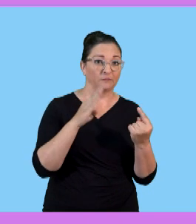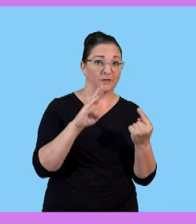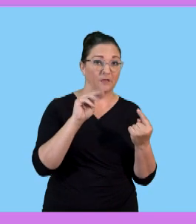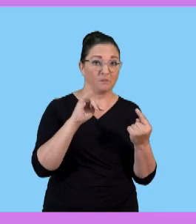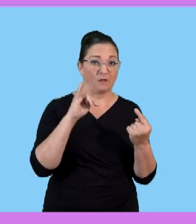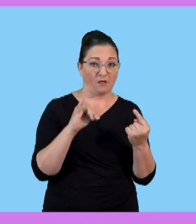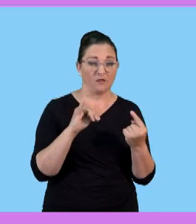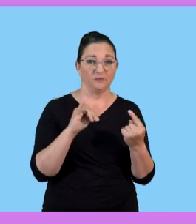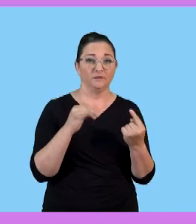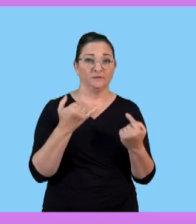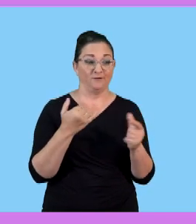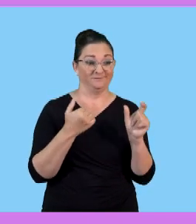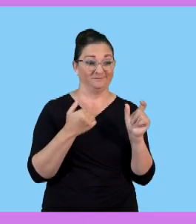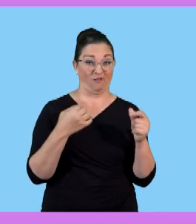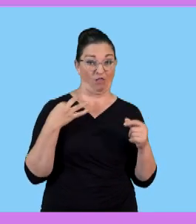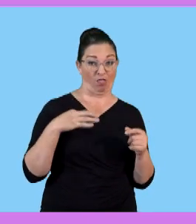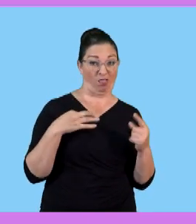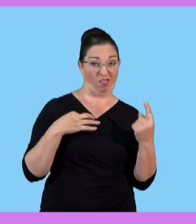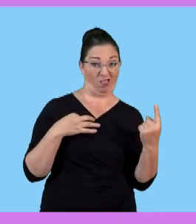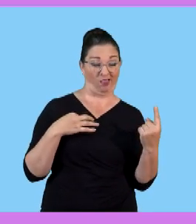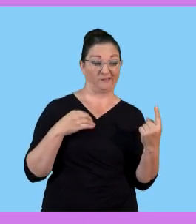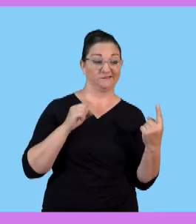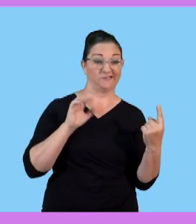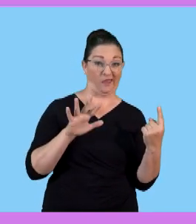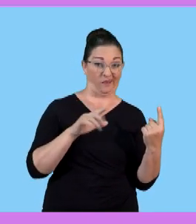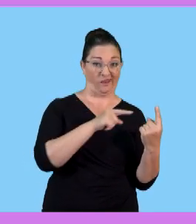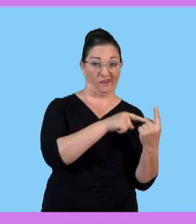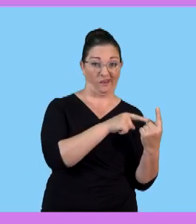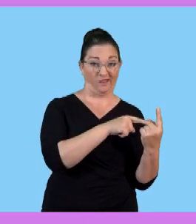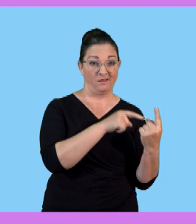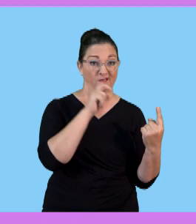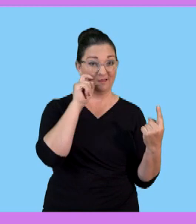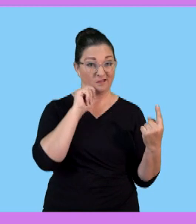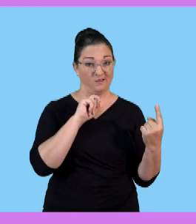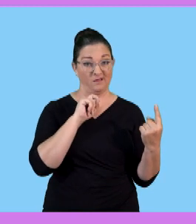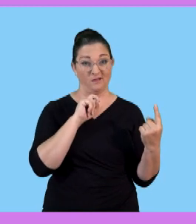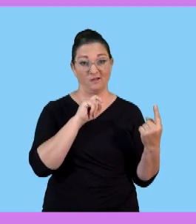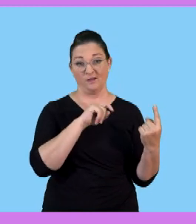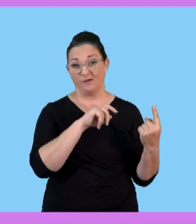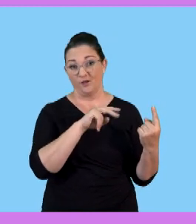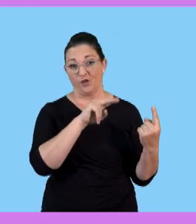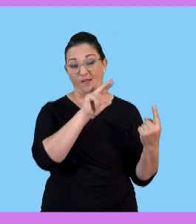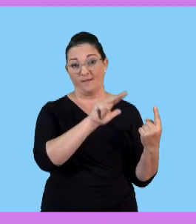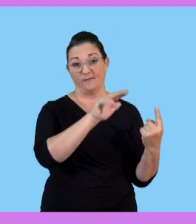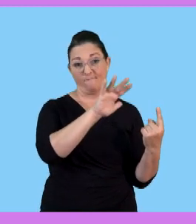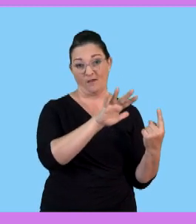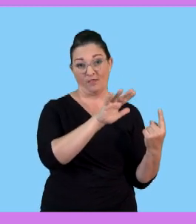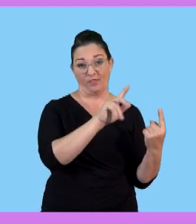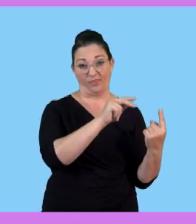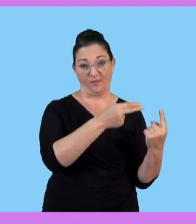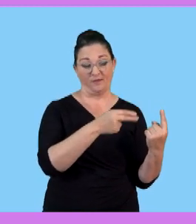right? Difference in BMI between a 10-year-old girl in the 85th percentile and